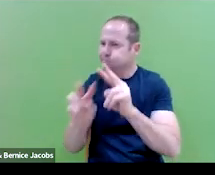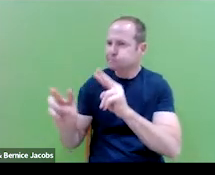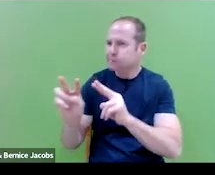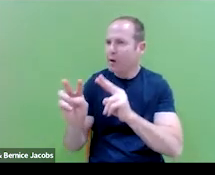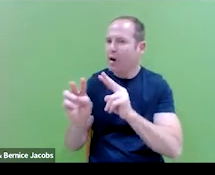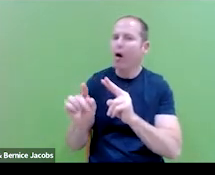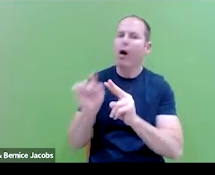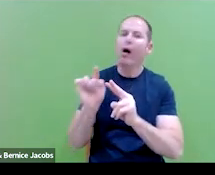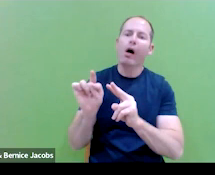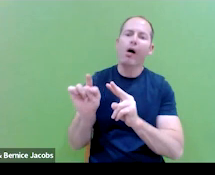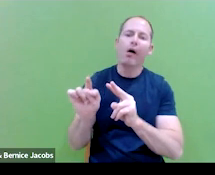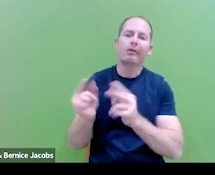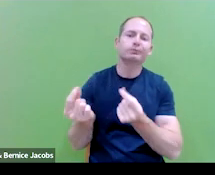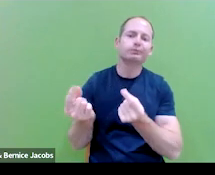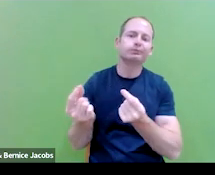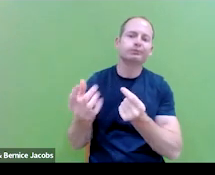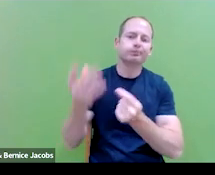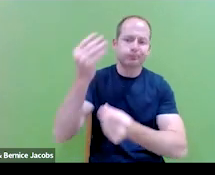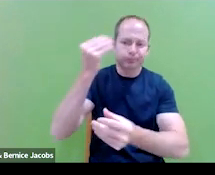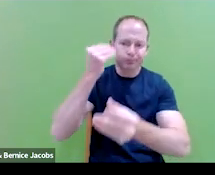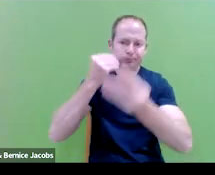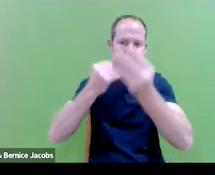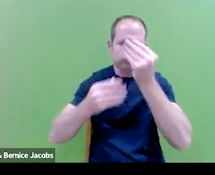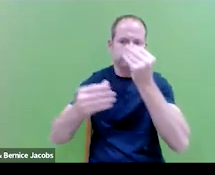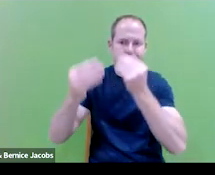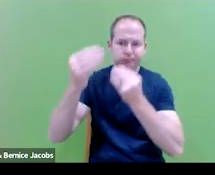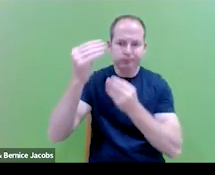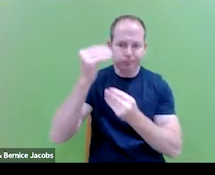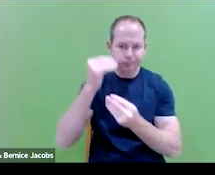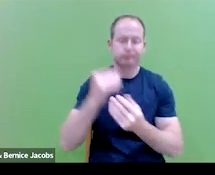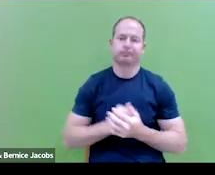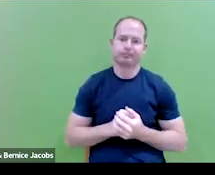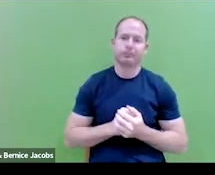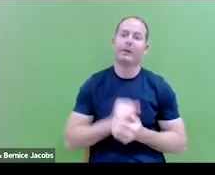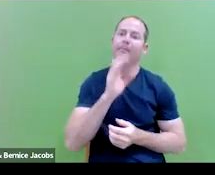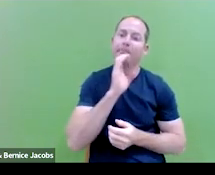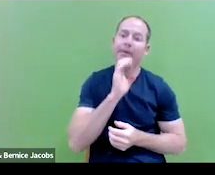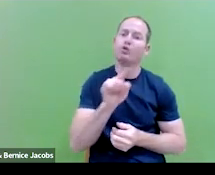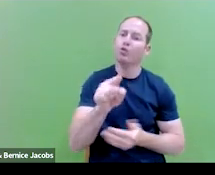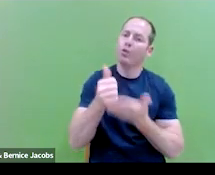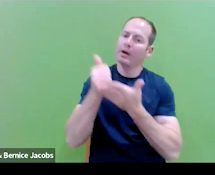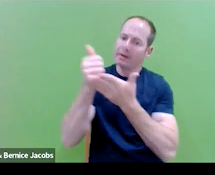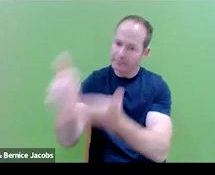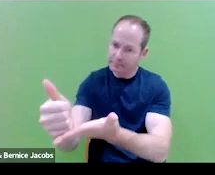What services do they do? So it's always a two-way street. And so I think often the